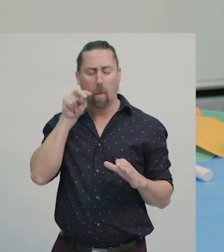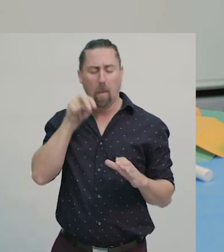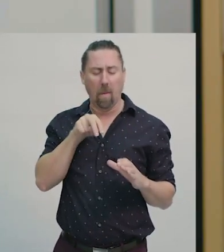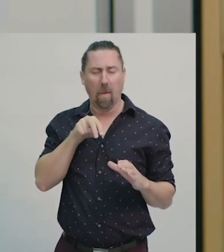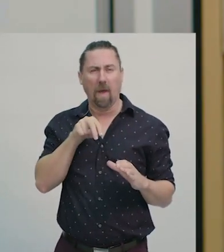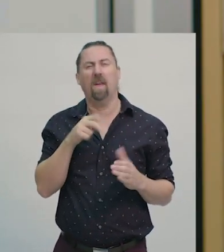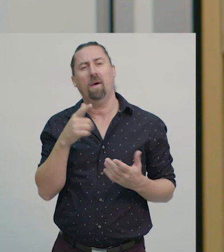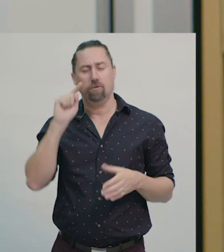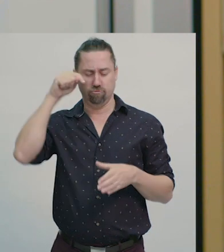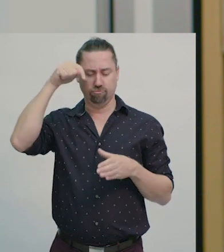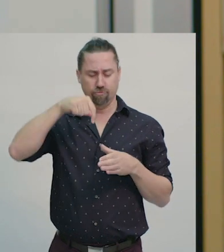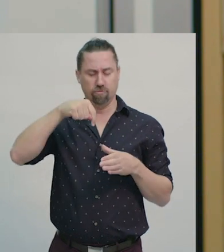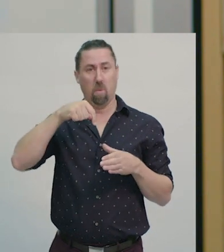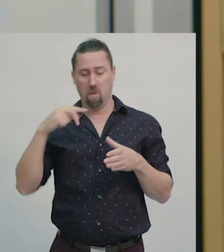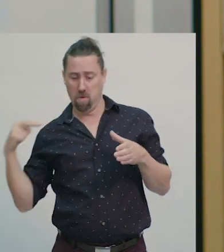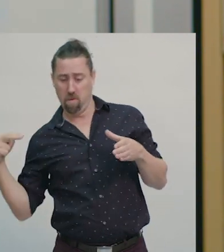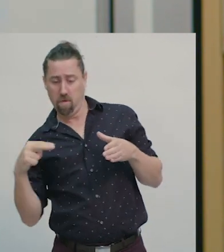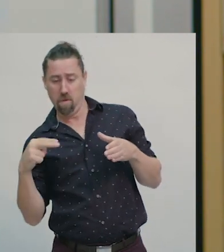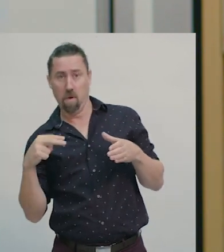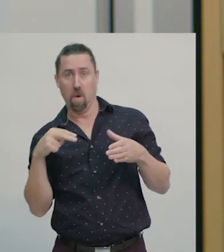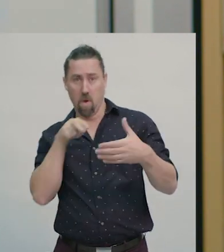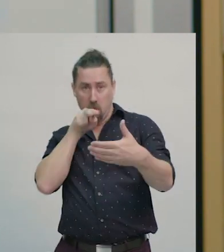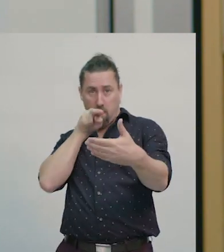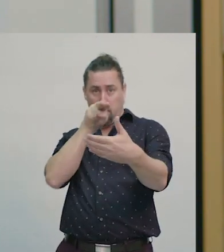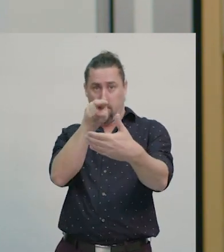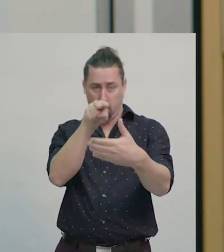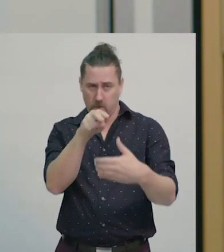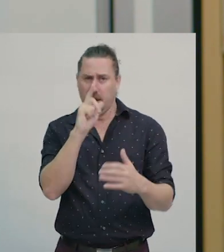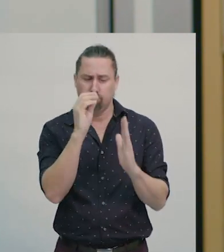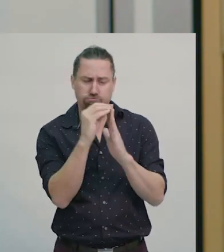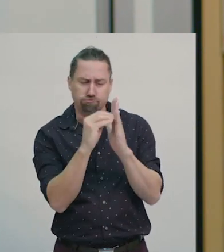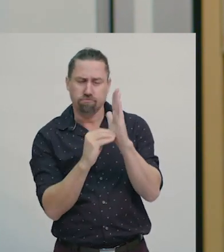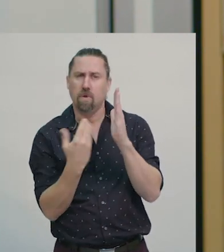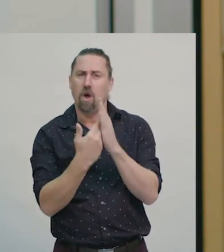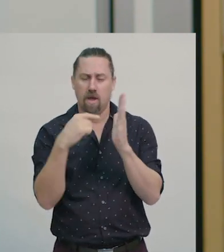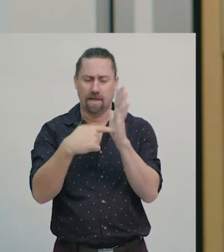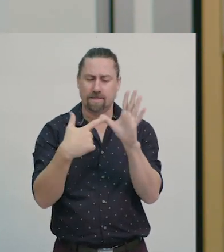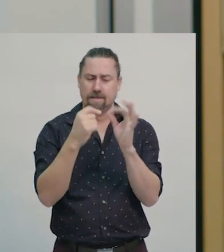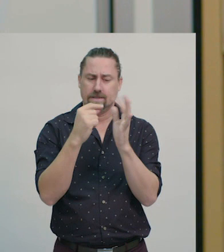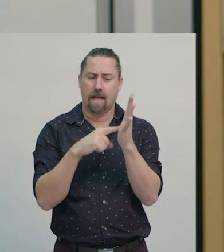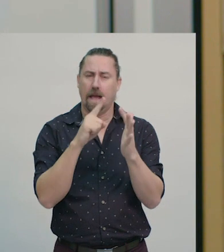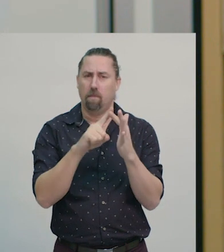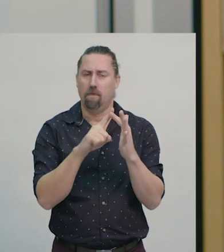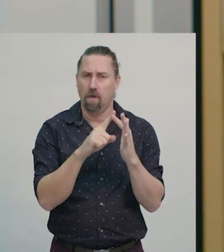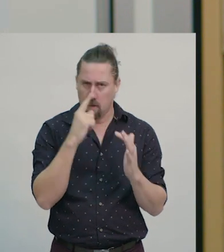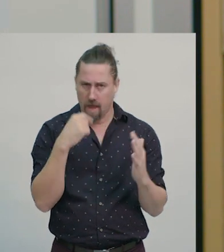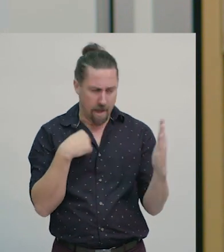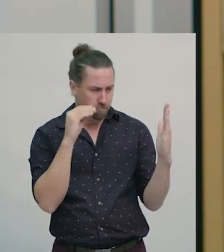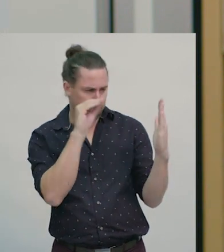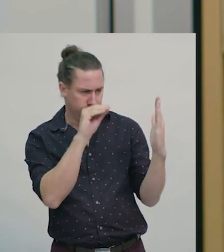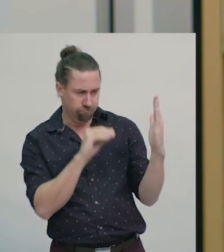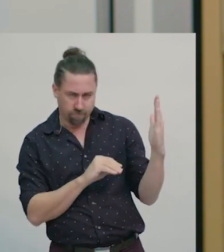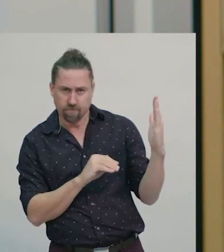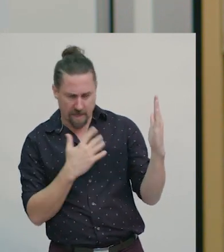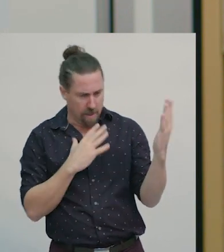side. We can record this information in a table. It is important to record our findings so that we can compare